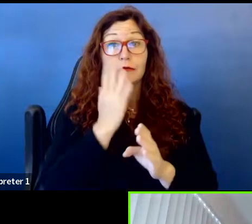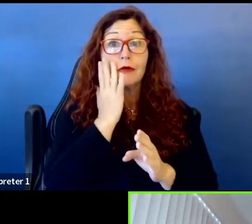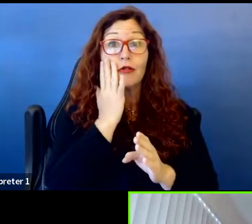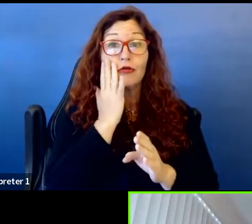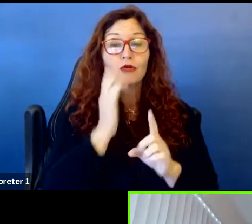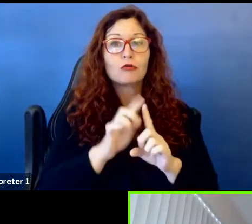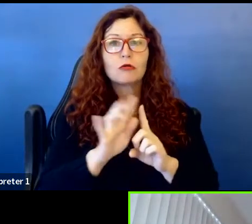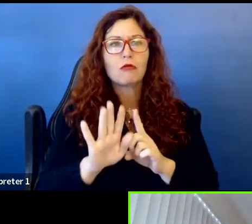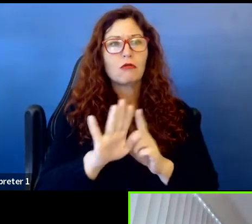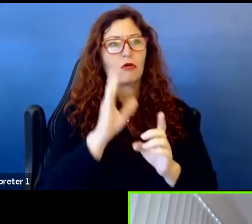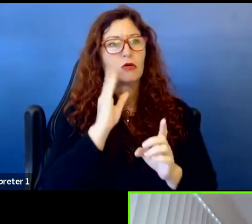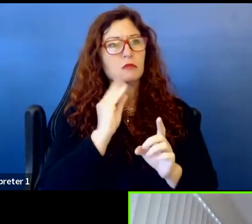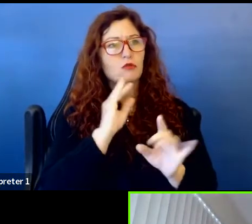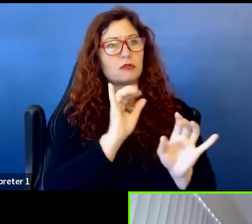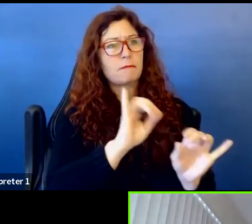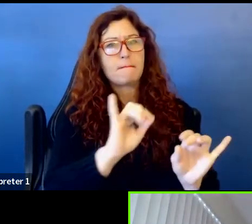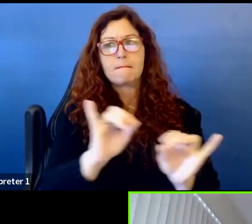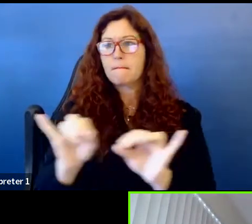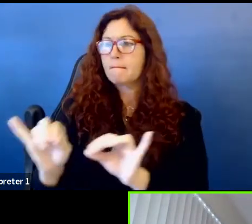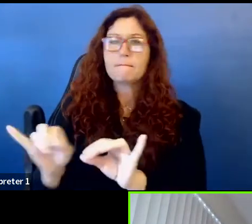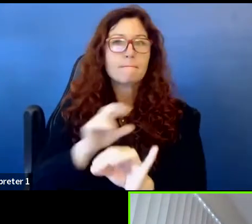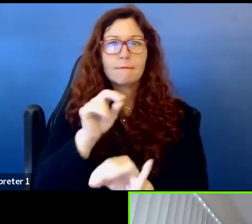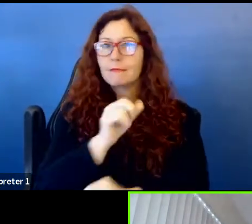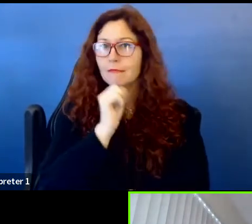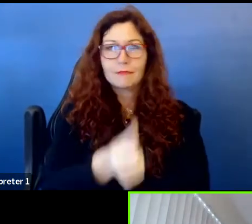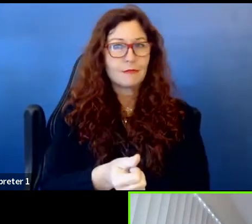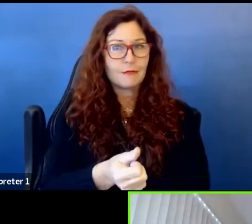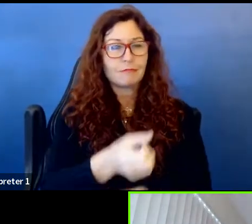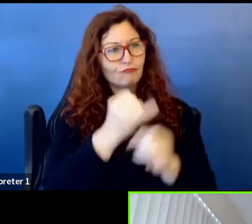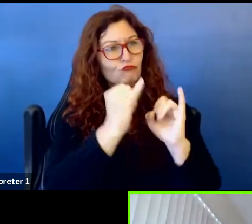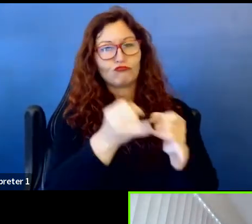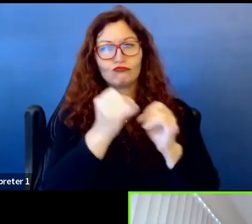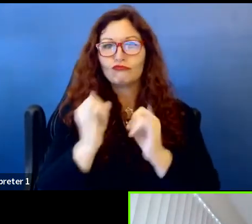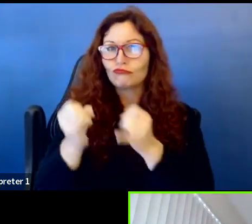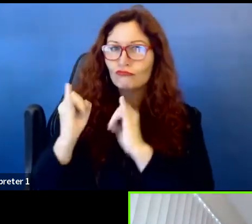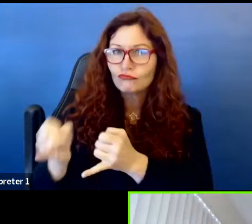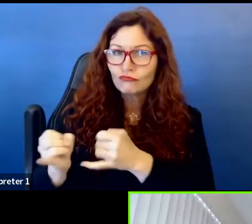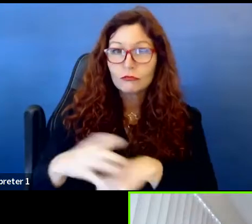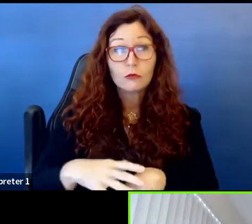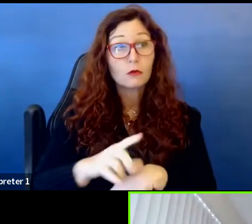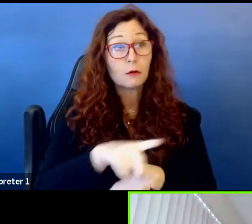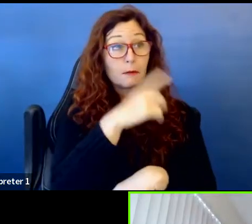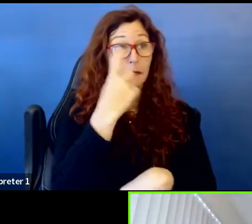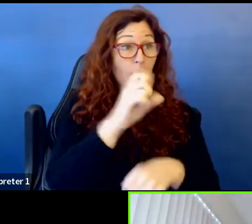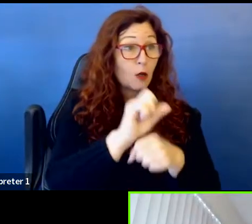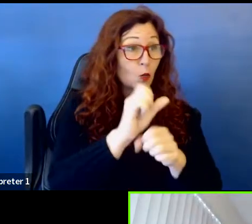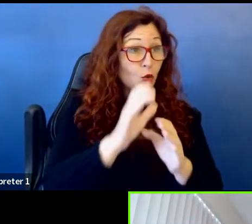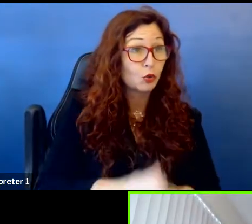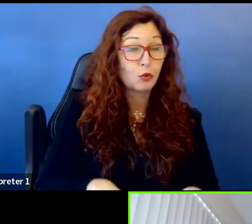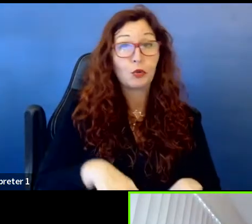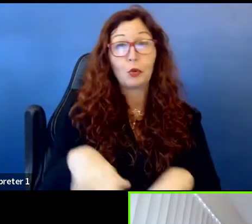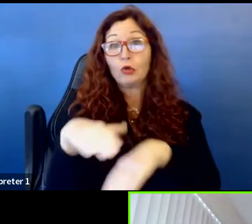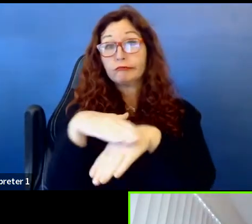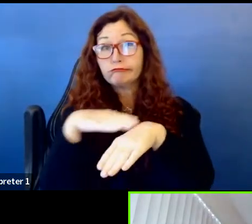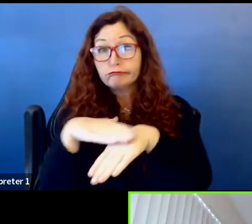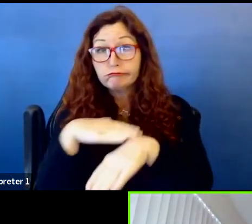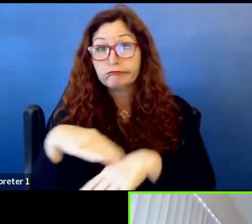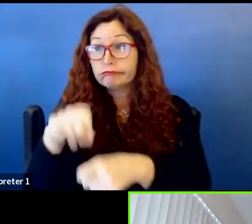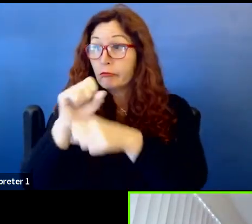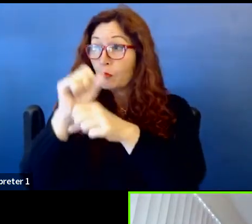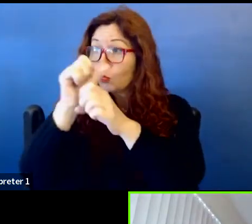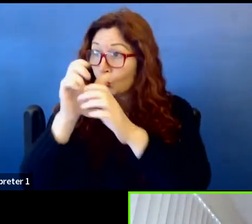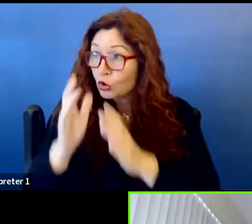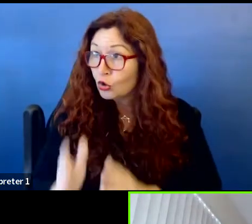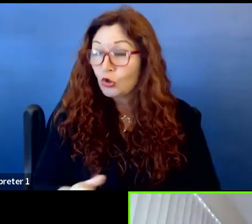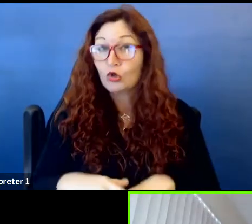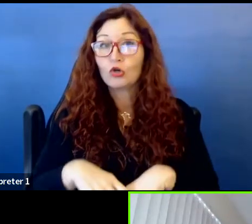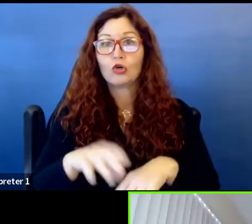experience will be different for black workers this experience will be different for um indigenous workers and that those experiences